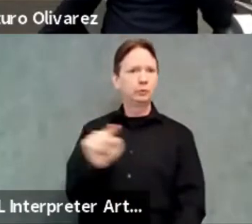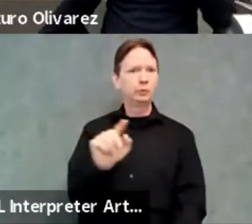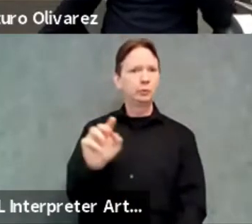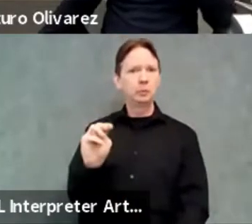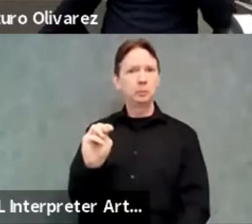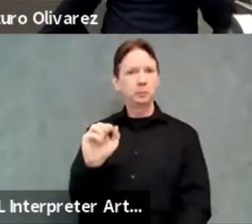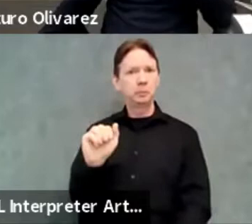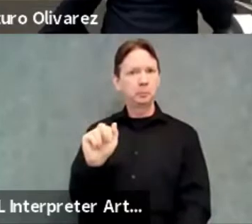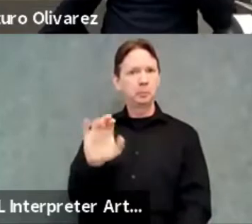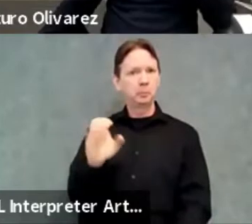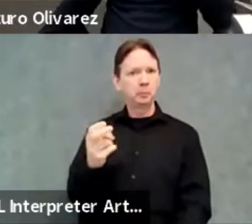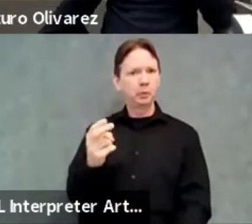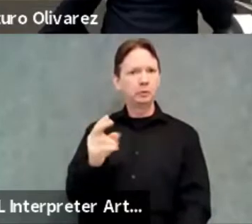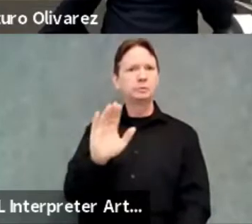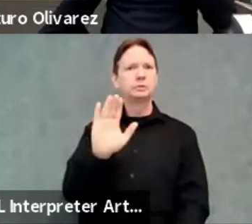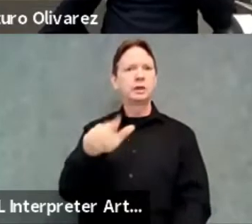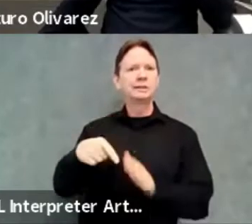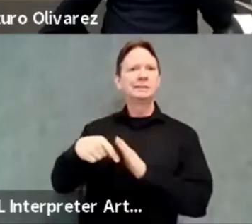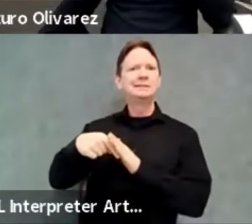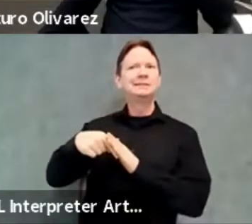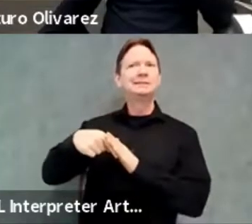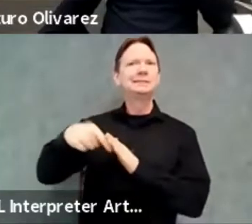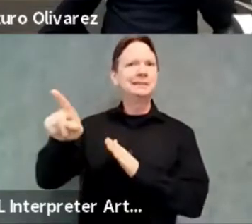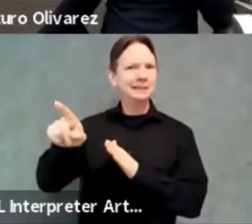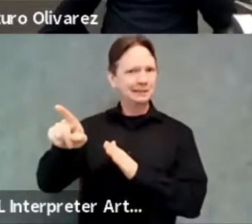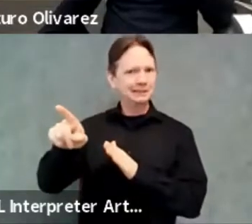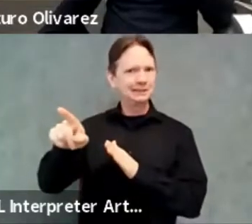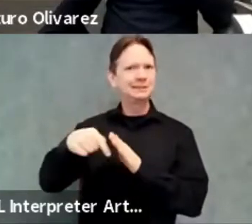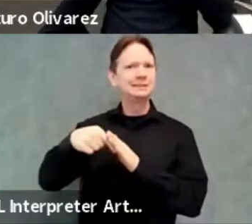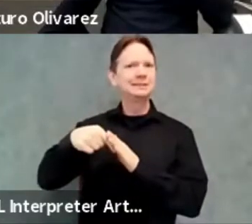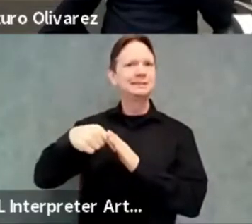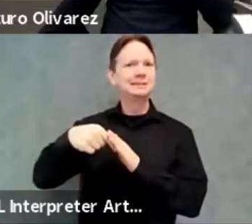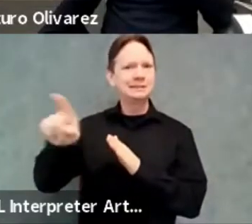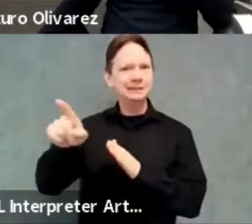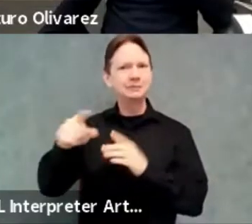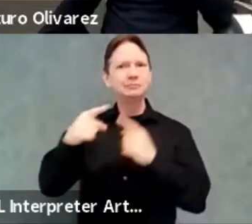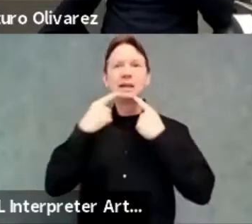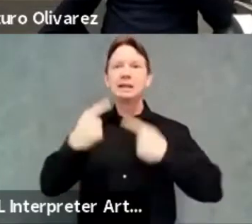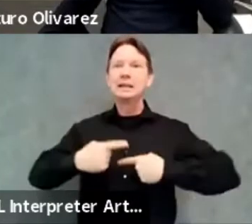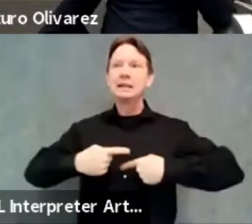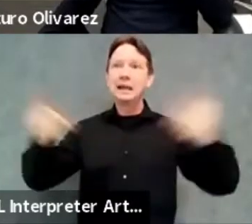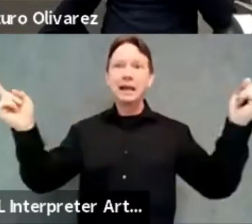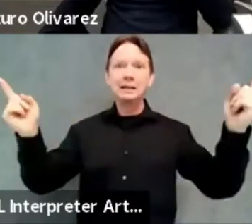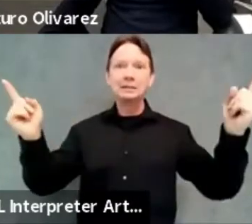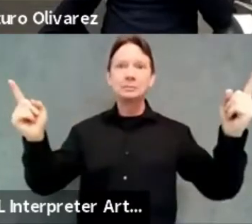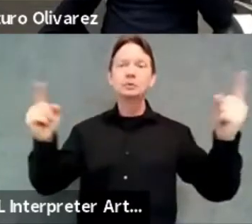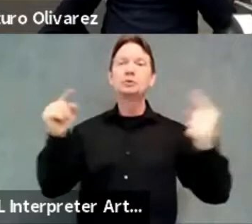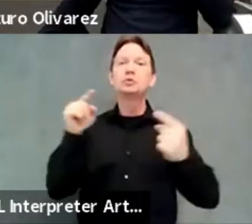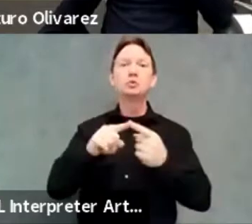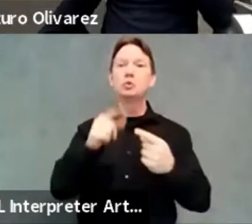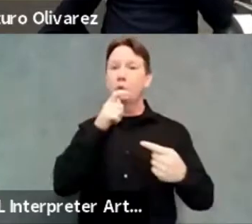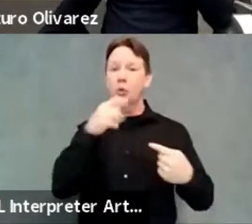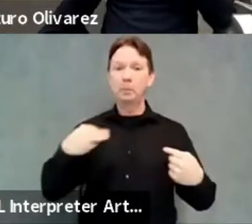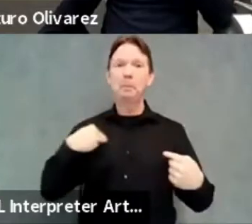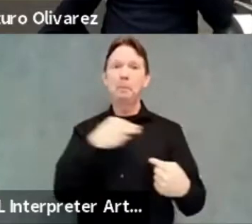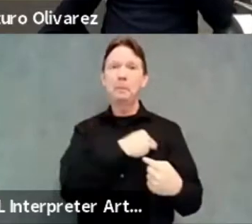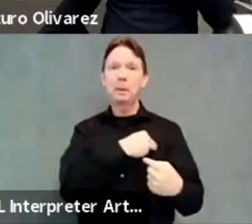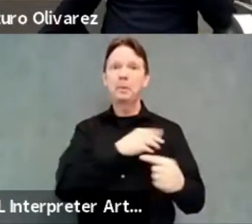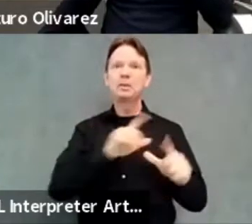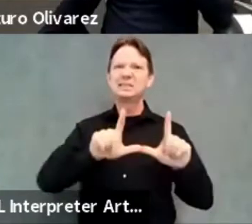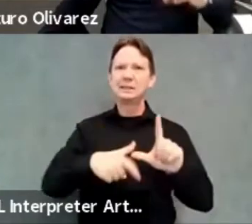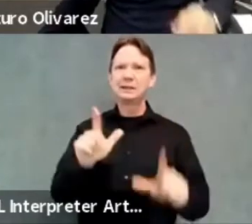get, the higher numbers you get, the more you can actually get active within your SIG as well. Now, the business meeting